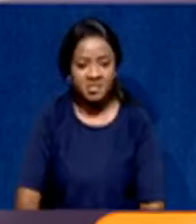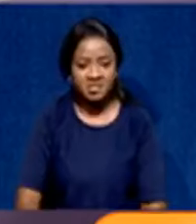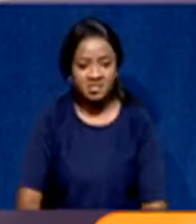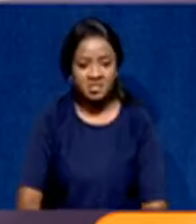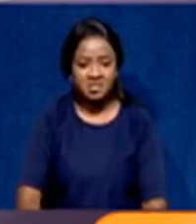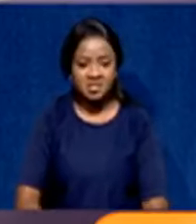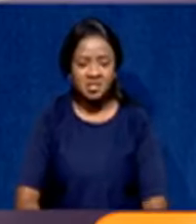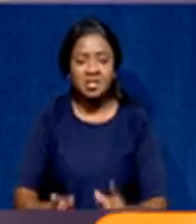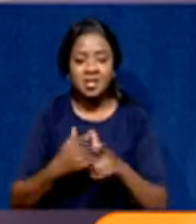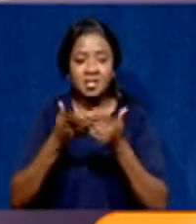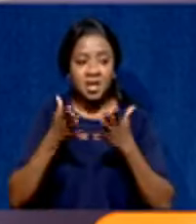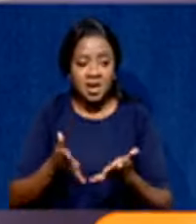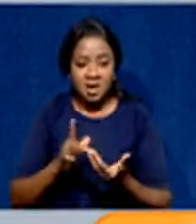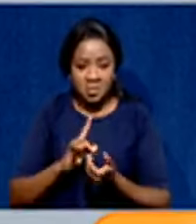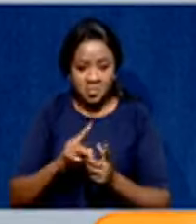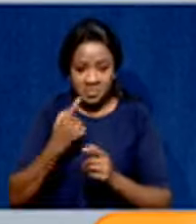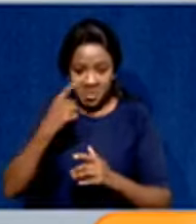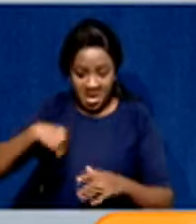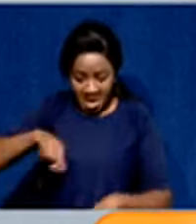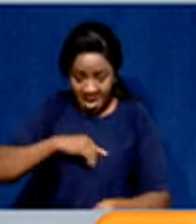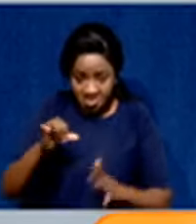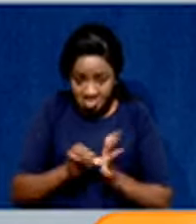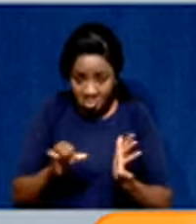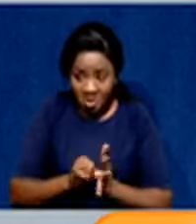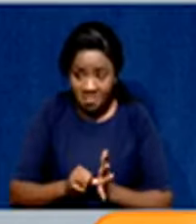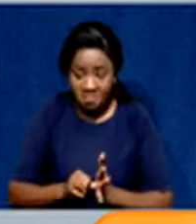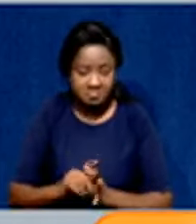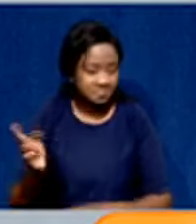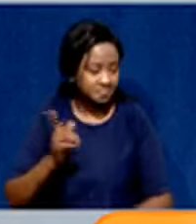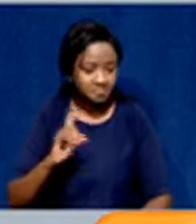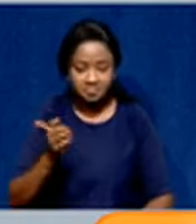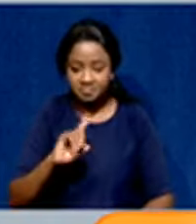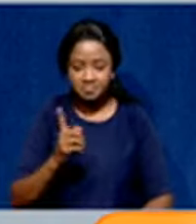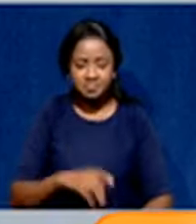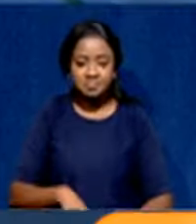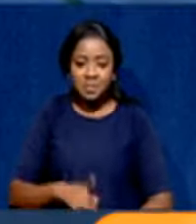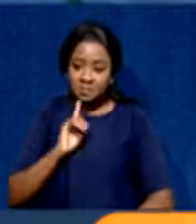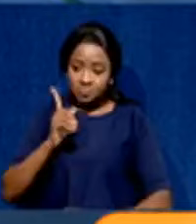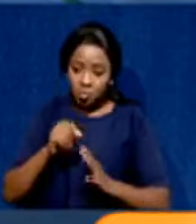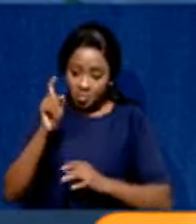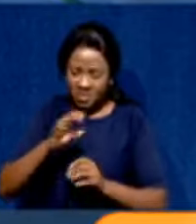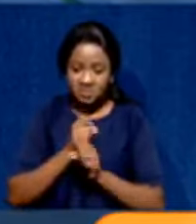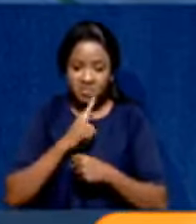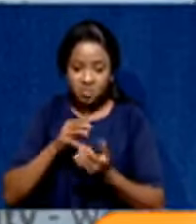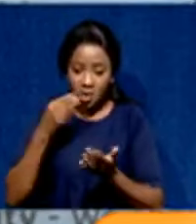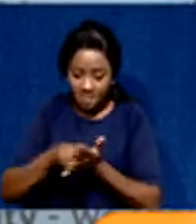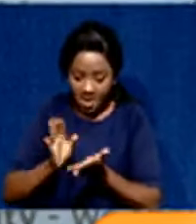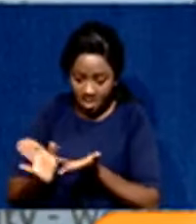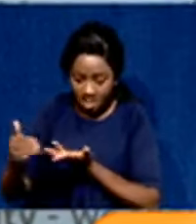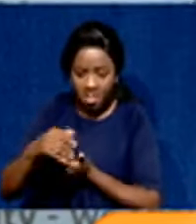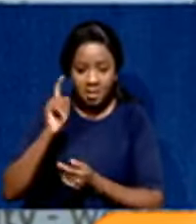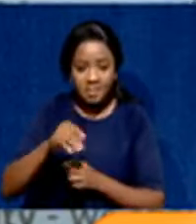And now they turn the guns on us. The regulatory body now says it will ensure that the collection of revenues is done